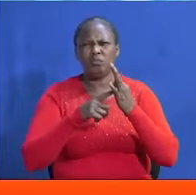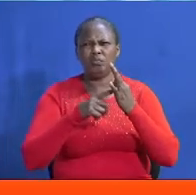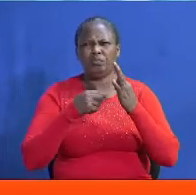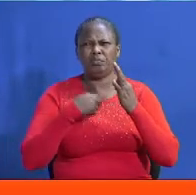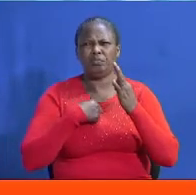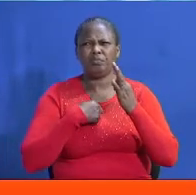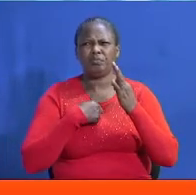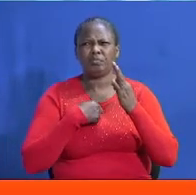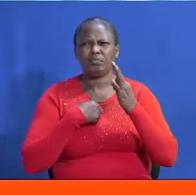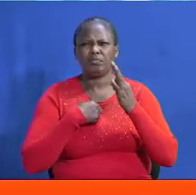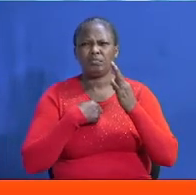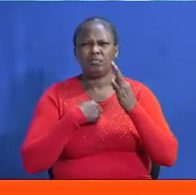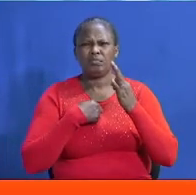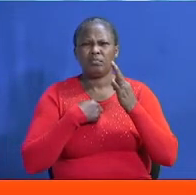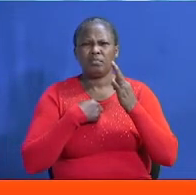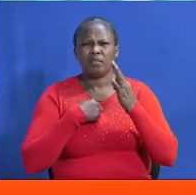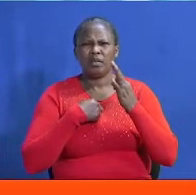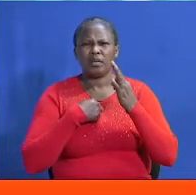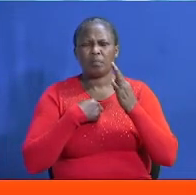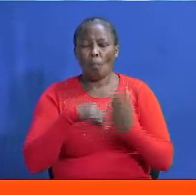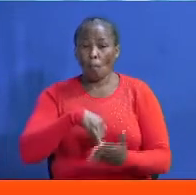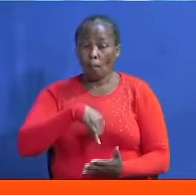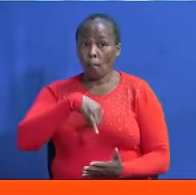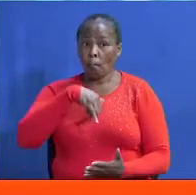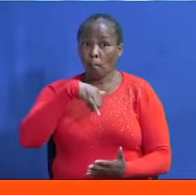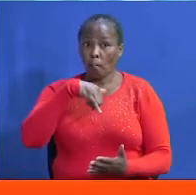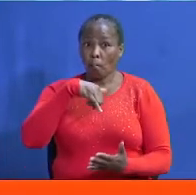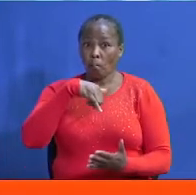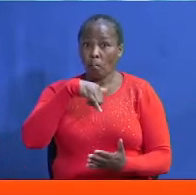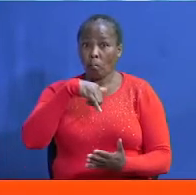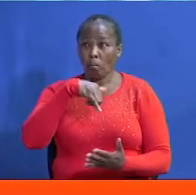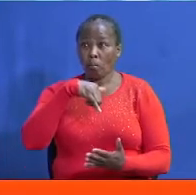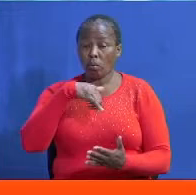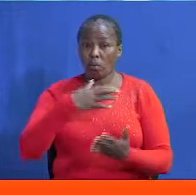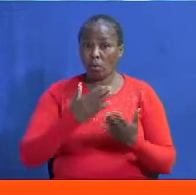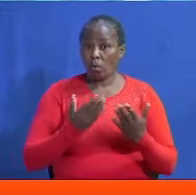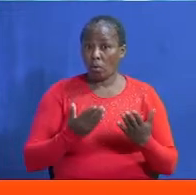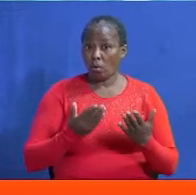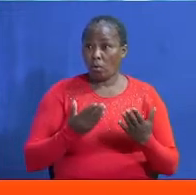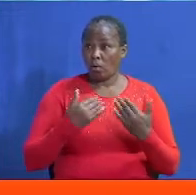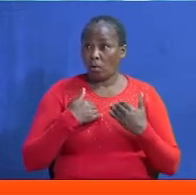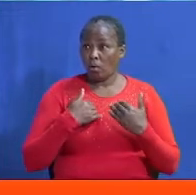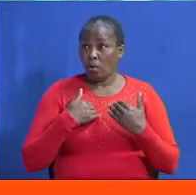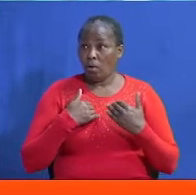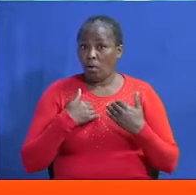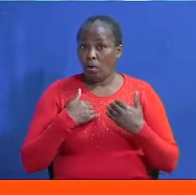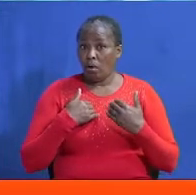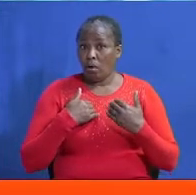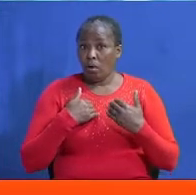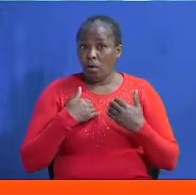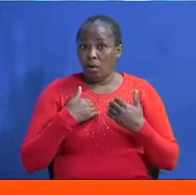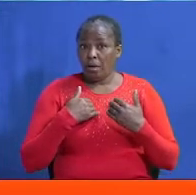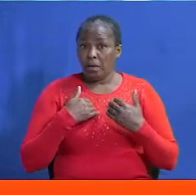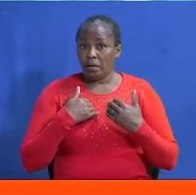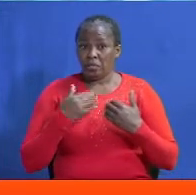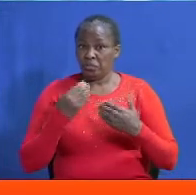I'm 5'7", I'm very skinny. Like, my violence is not something I will readily participate. Sure. Unless it's absolutely